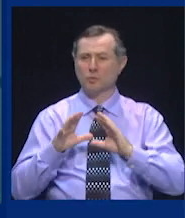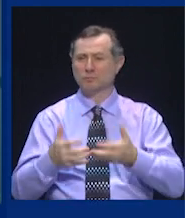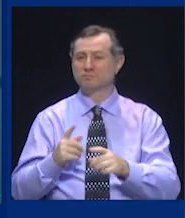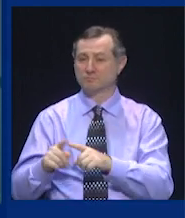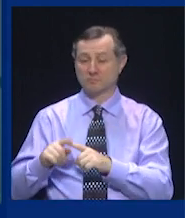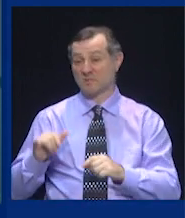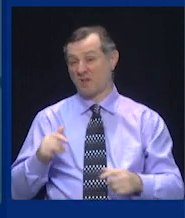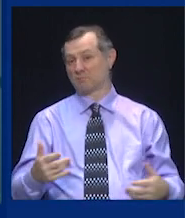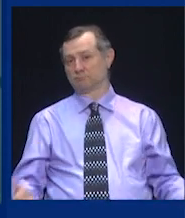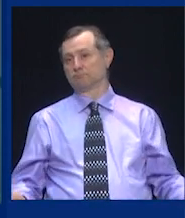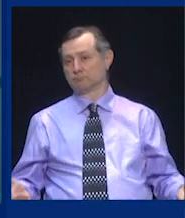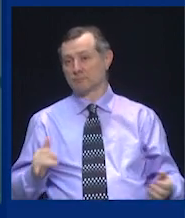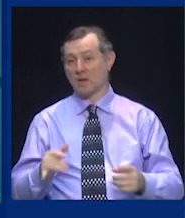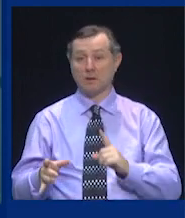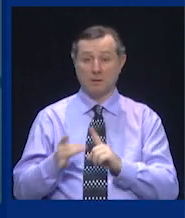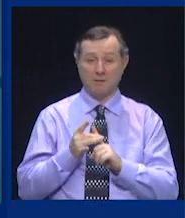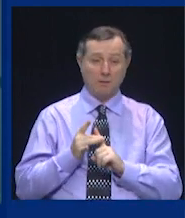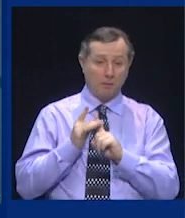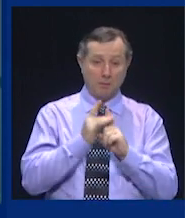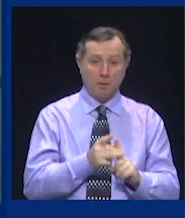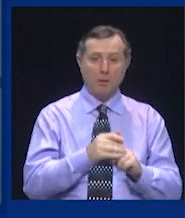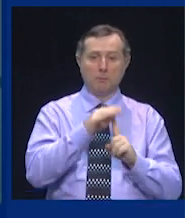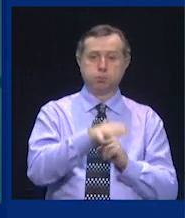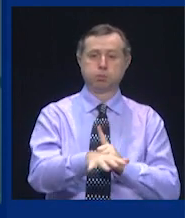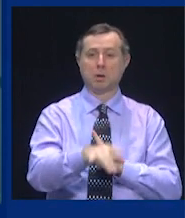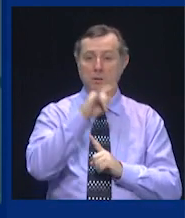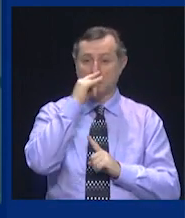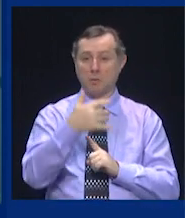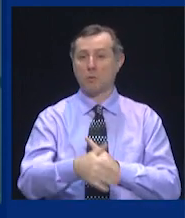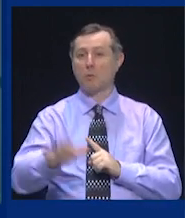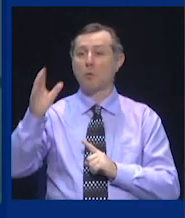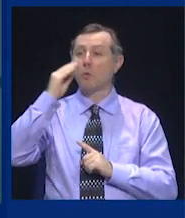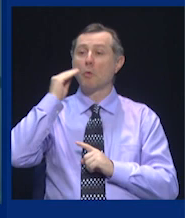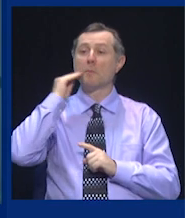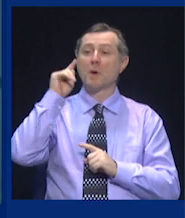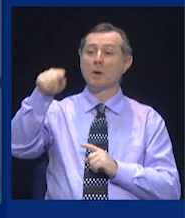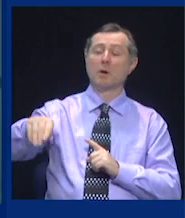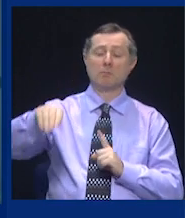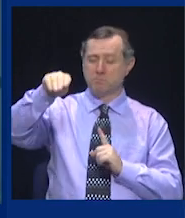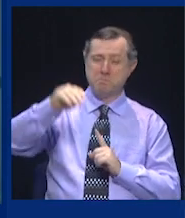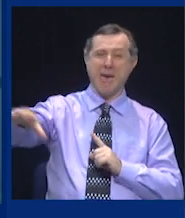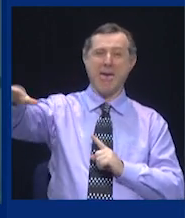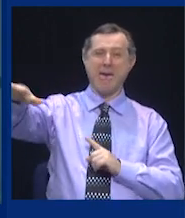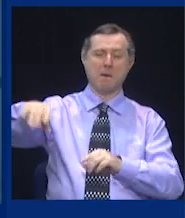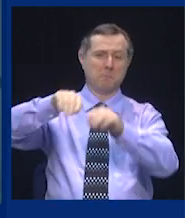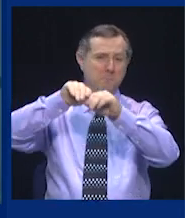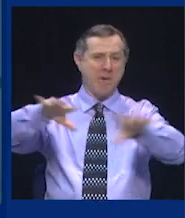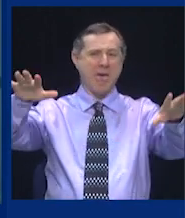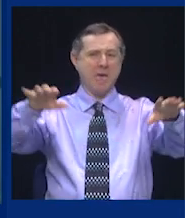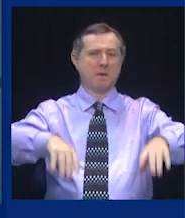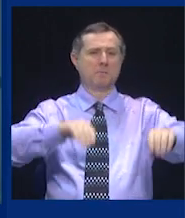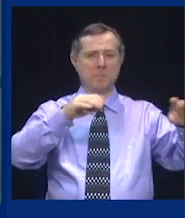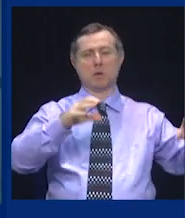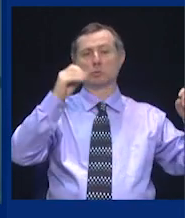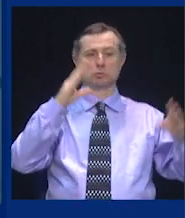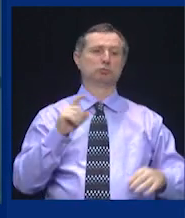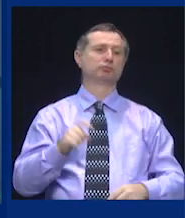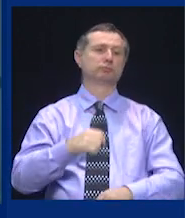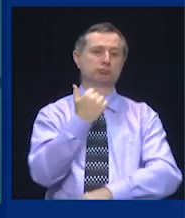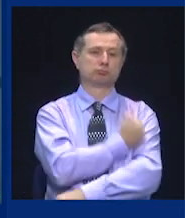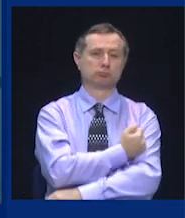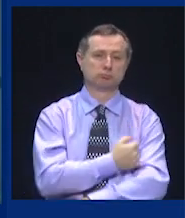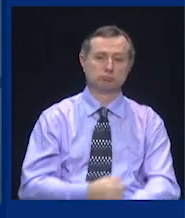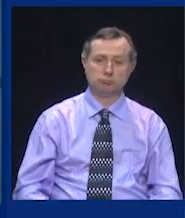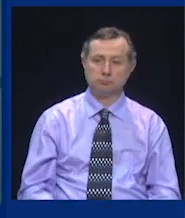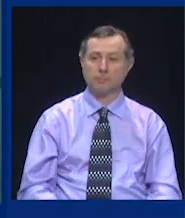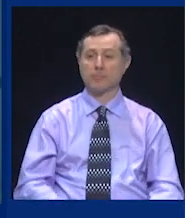child can get the virus and go home. Why shouldn't the teacher be vaccinated? And if the teacher doesn't want to